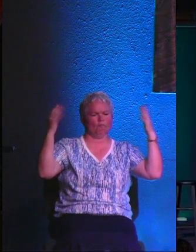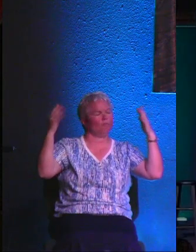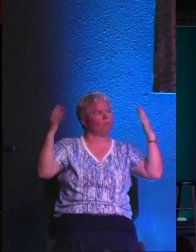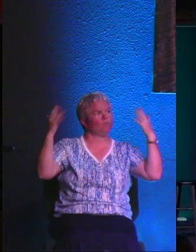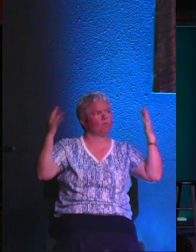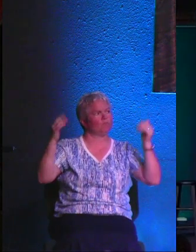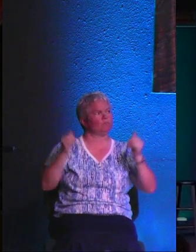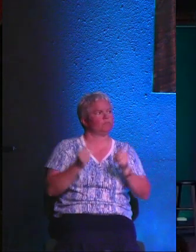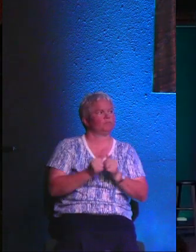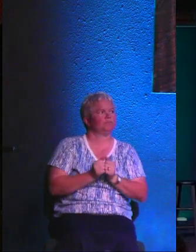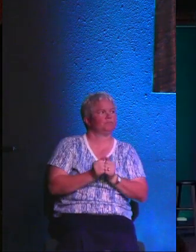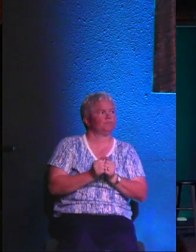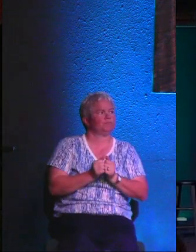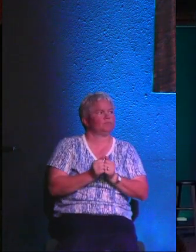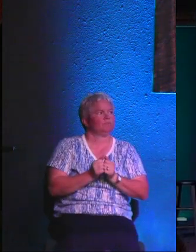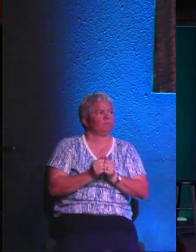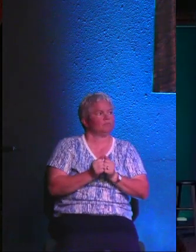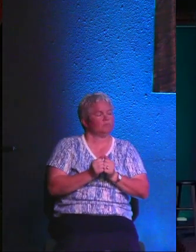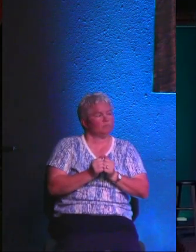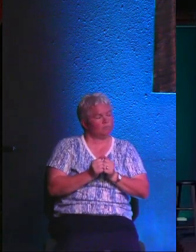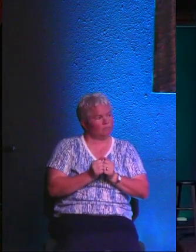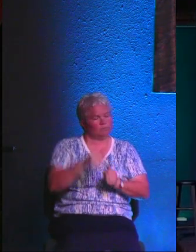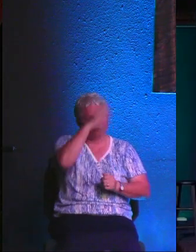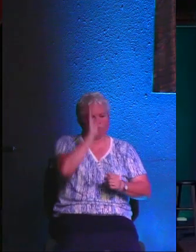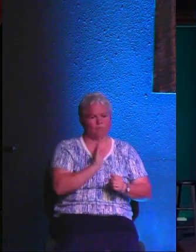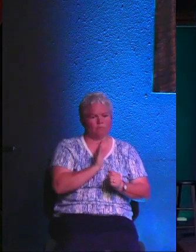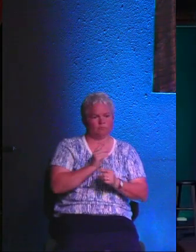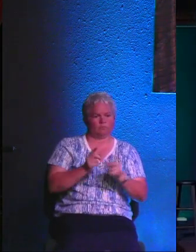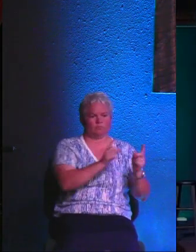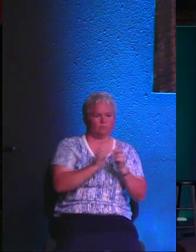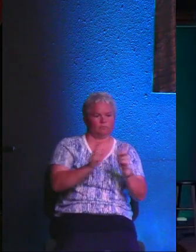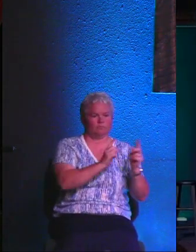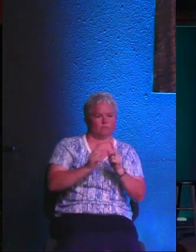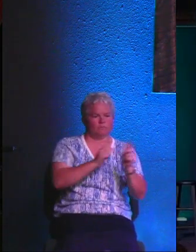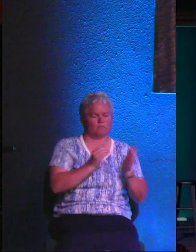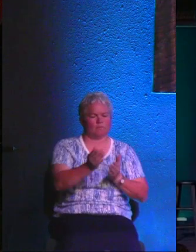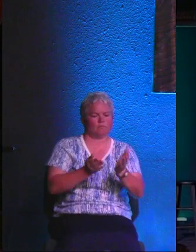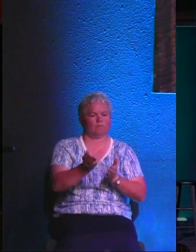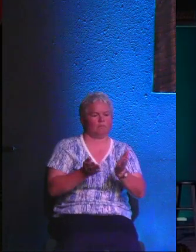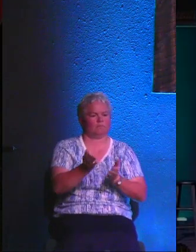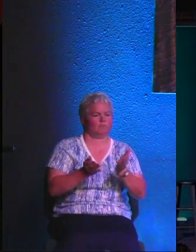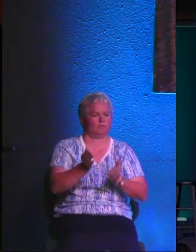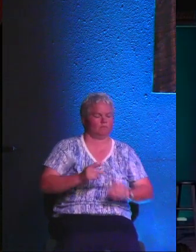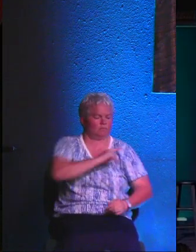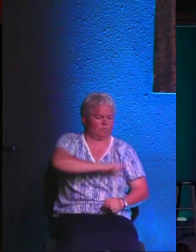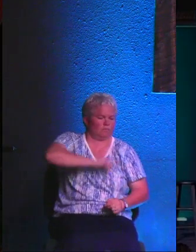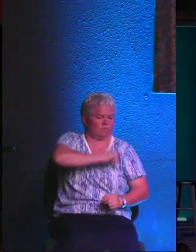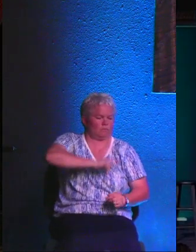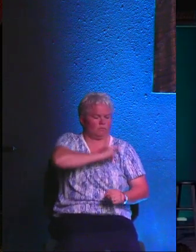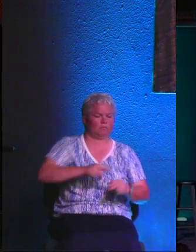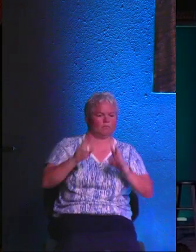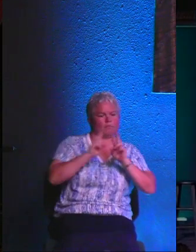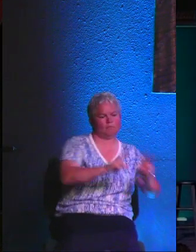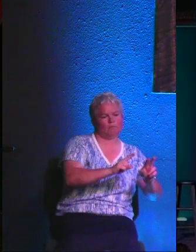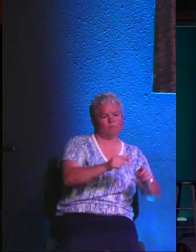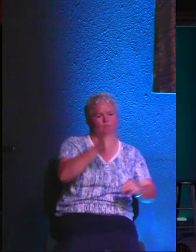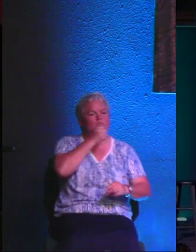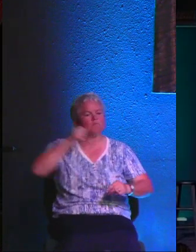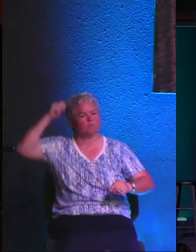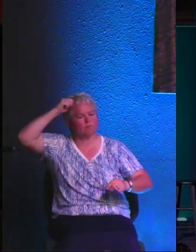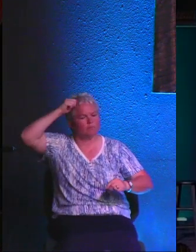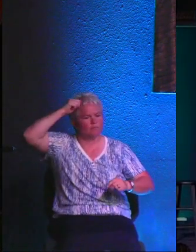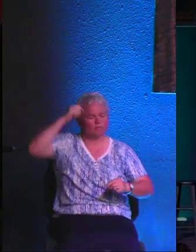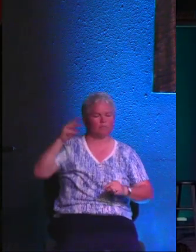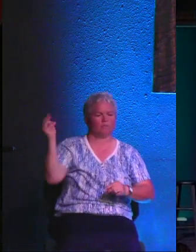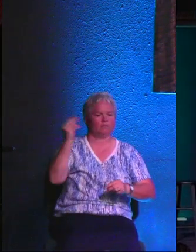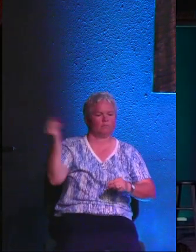So as you can tell, we're real excited about what God's doing in the youth ministry. please invite youth to